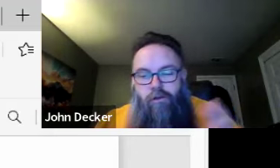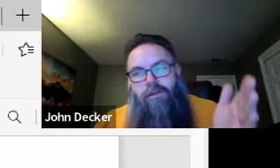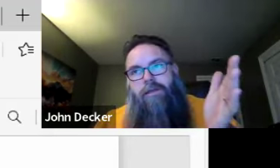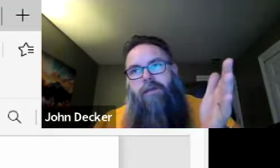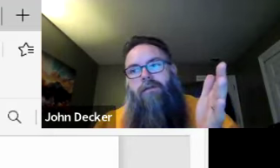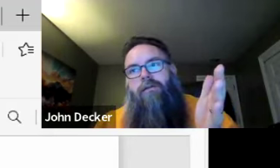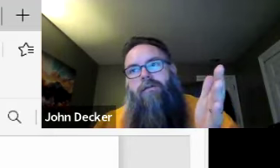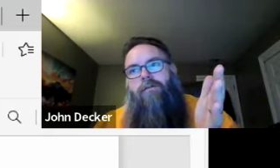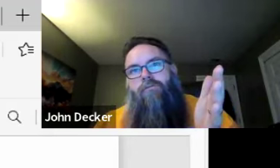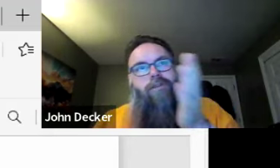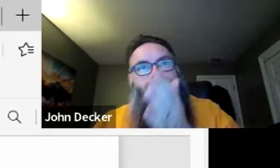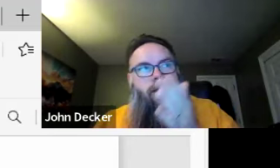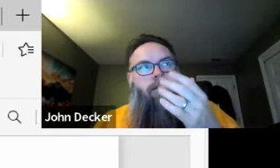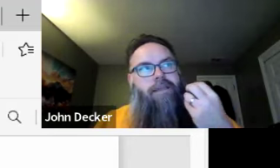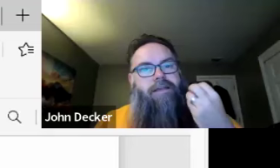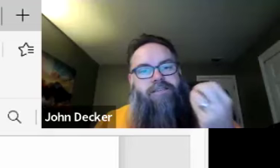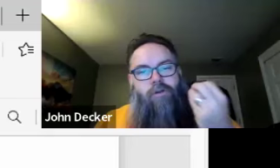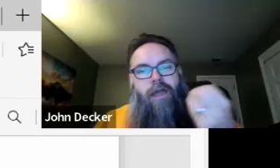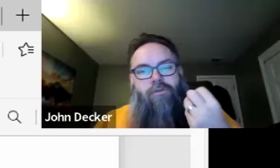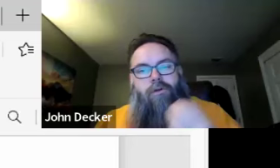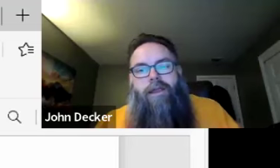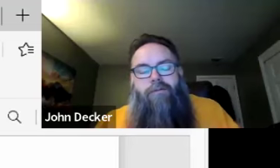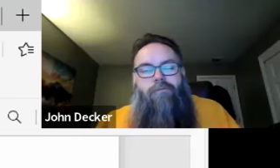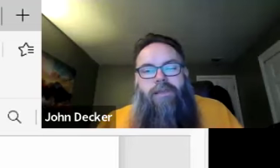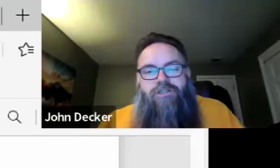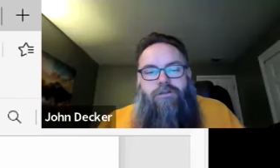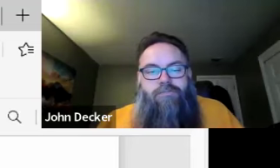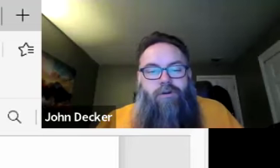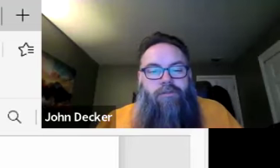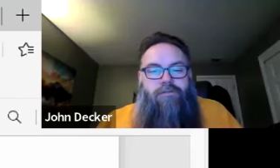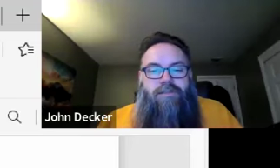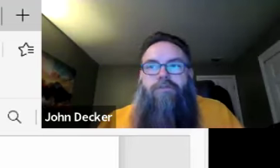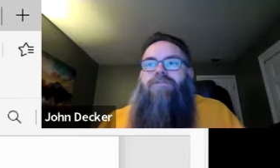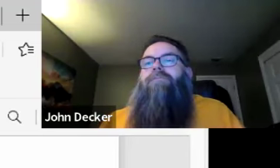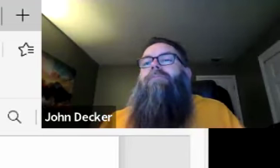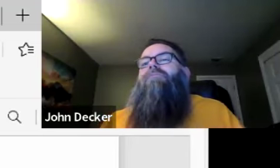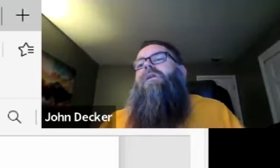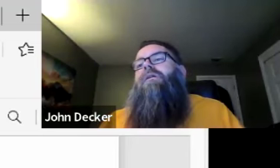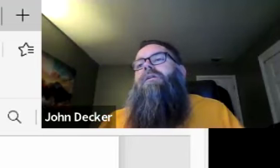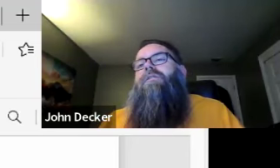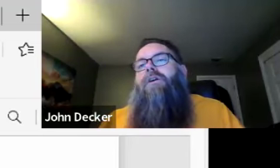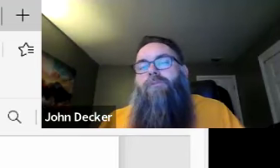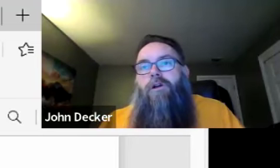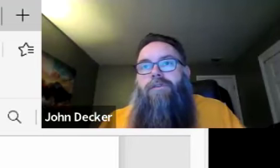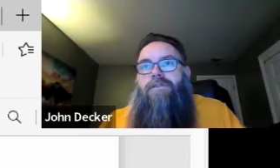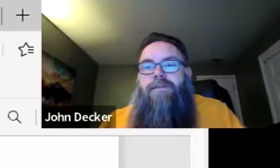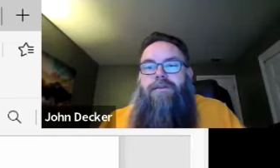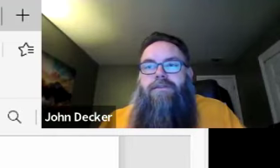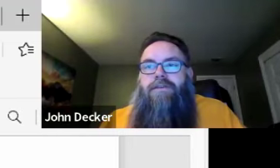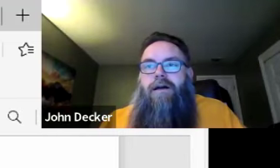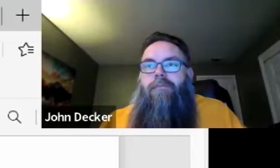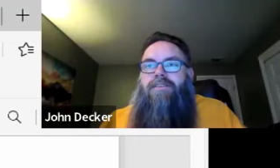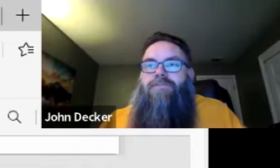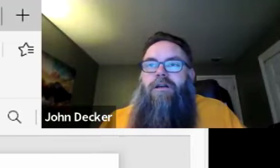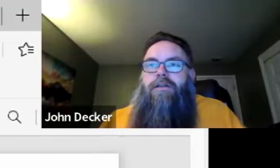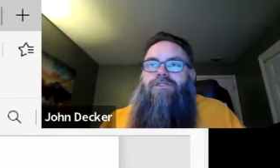has concurrently really struggled in getting us your accurate rate information to put on those letters. The other part of this